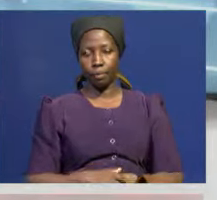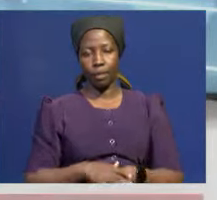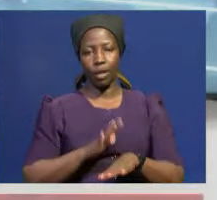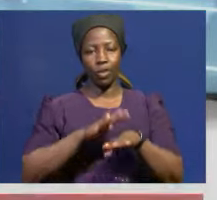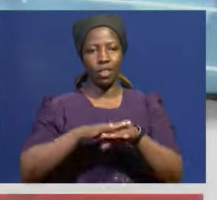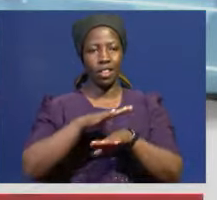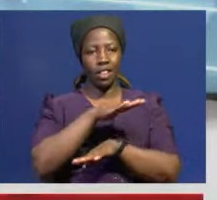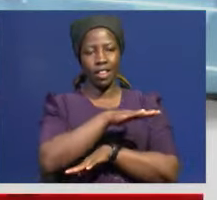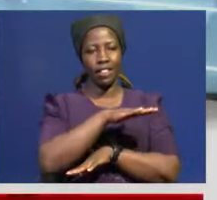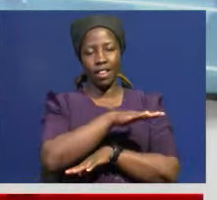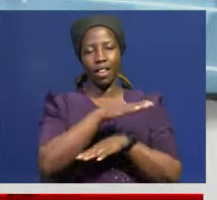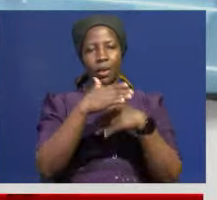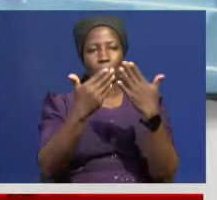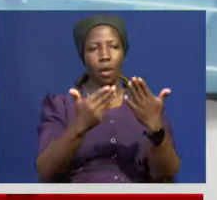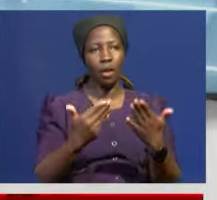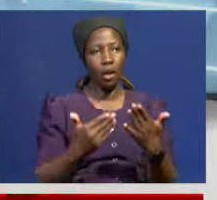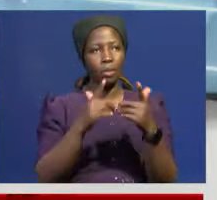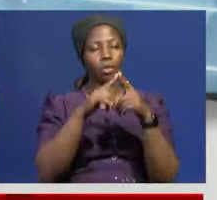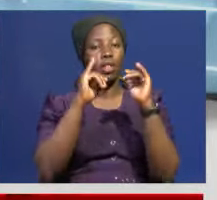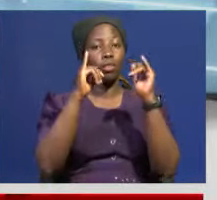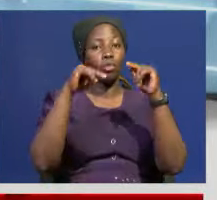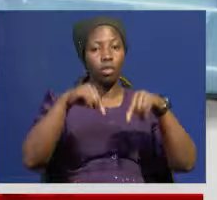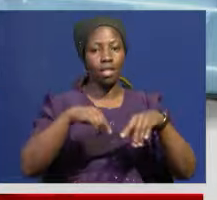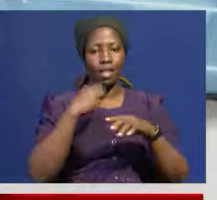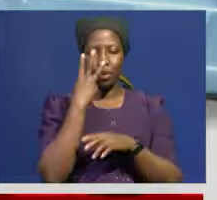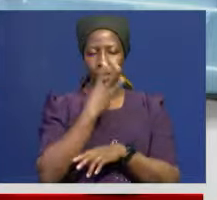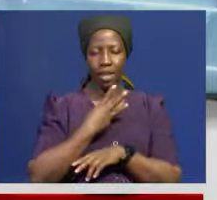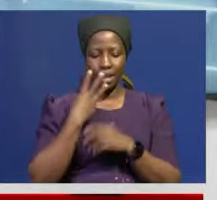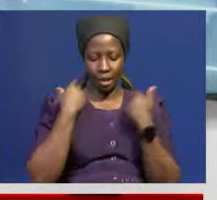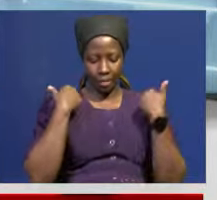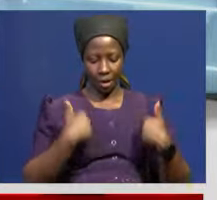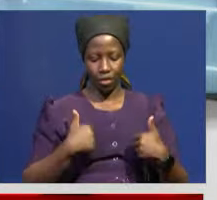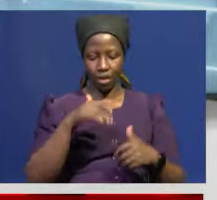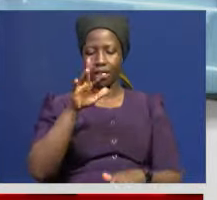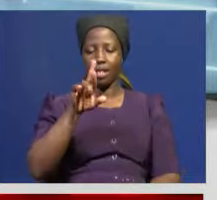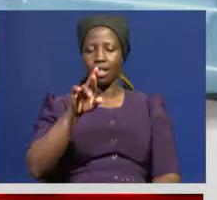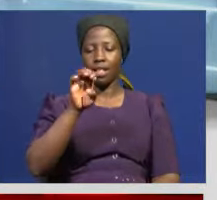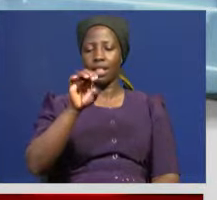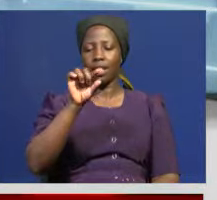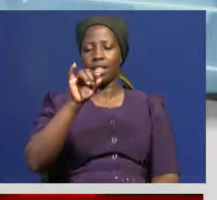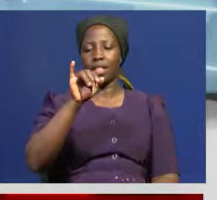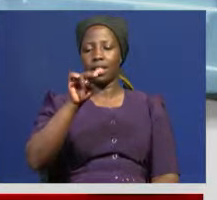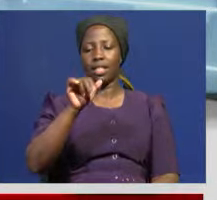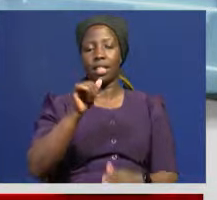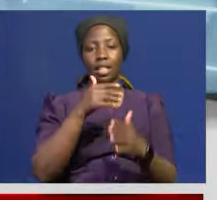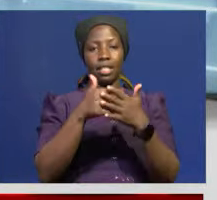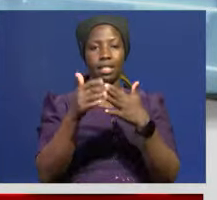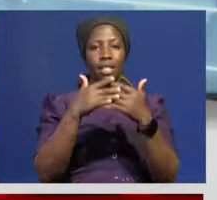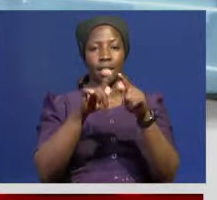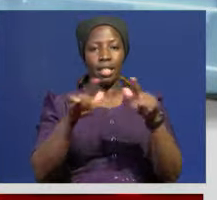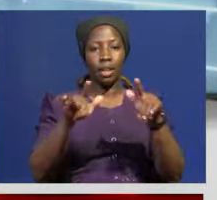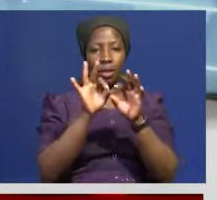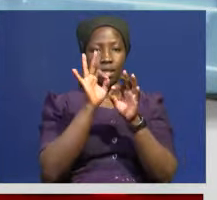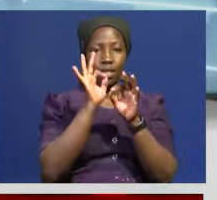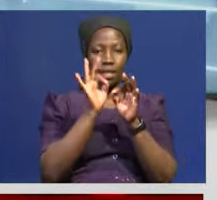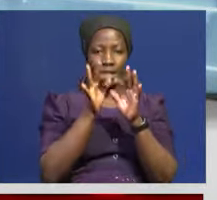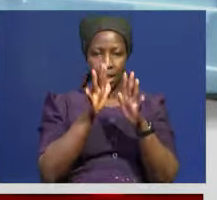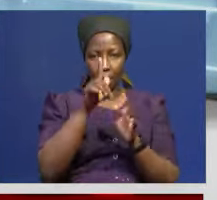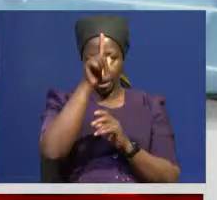Good evening and welcome to Prime Edition this Wednesday. I'm Regina Manyara and my colleague in sign language is none other than Lucy